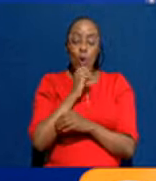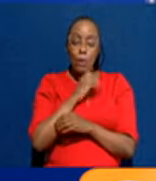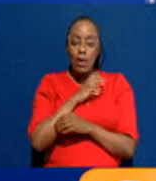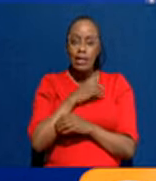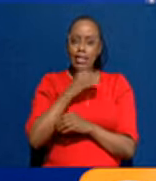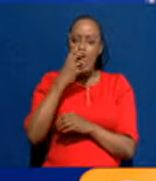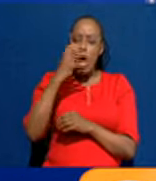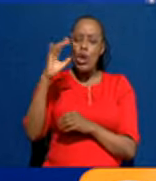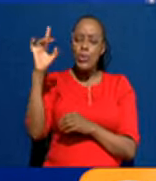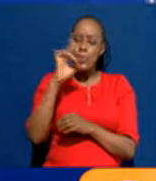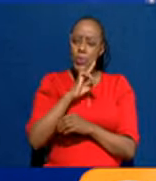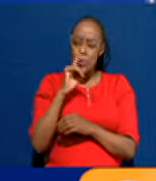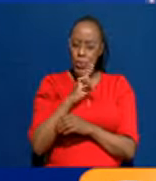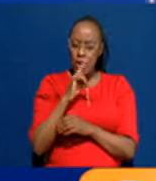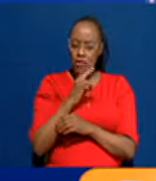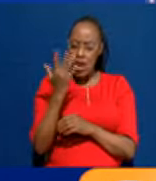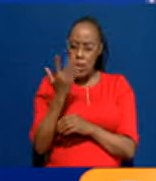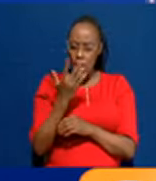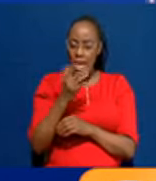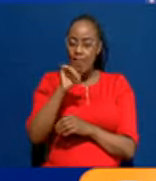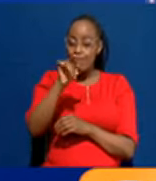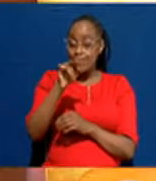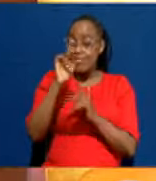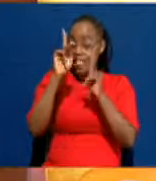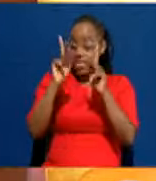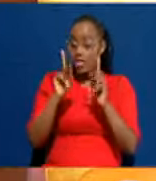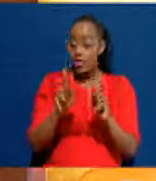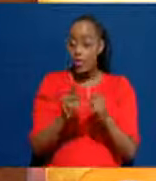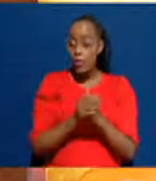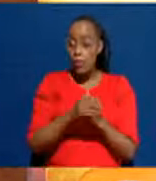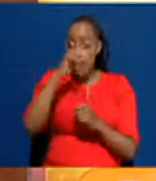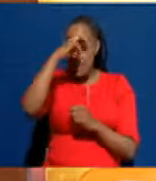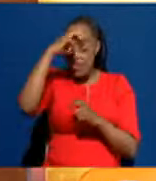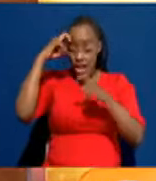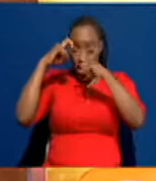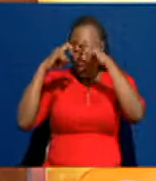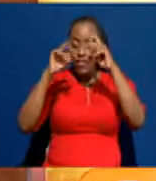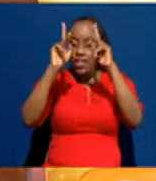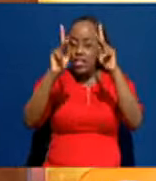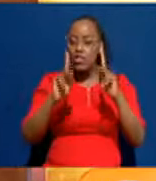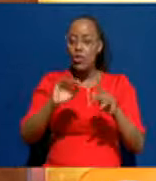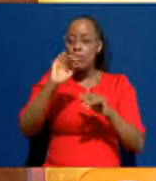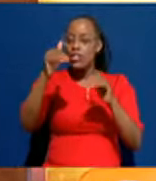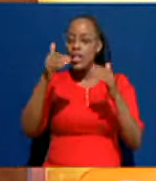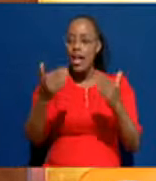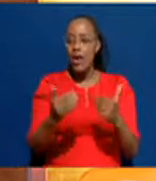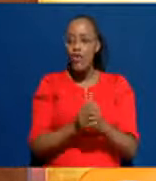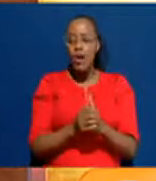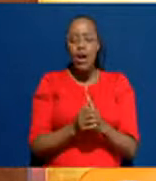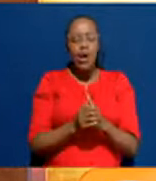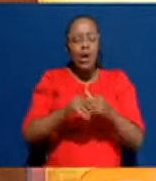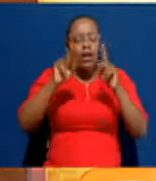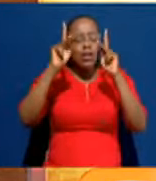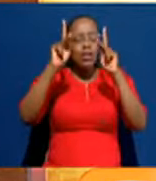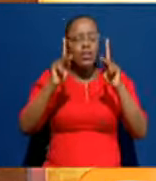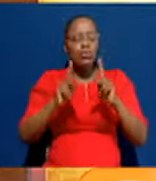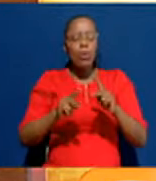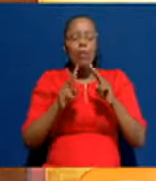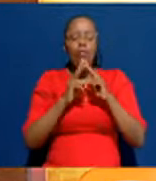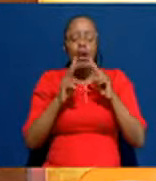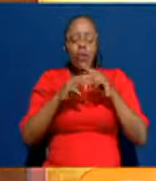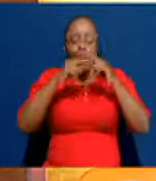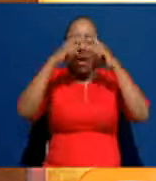heat at the lakeside. It was her first time. Oh, my goodness. How was Kisumu said? Oh, my goodness. Kisumu was very hot.